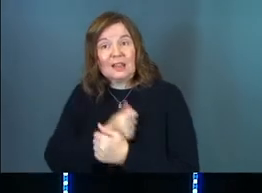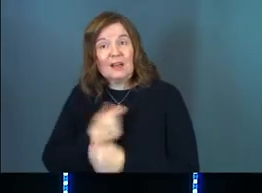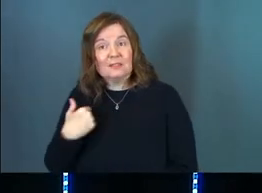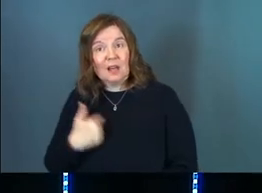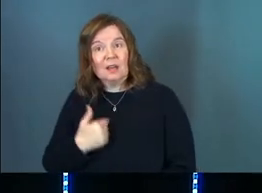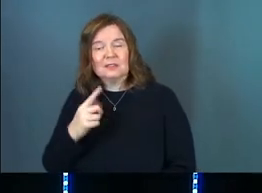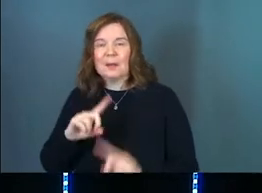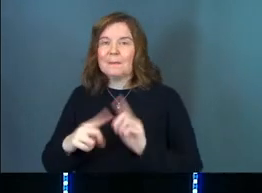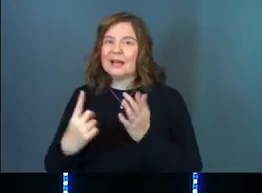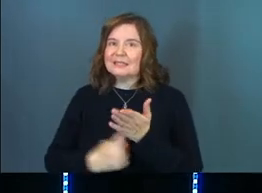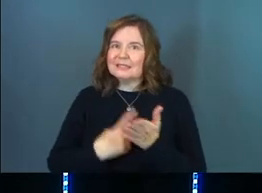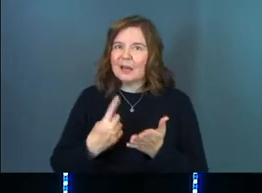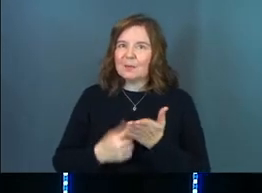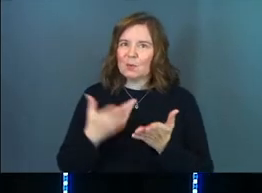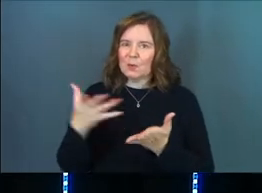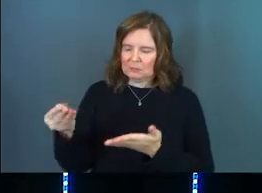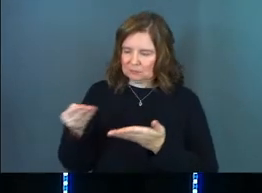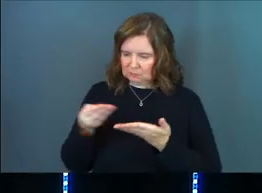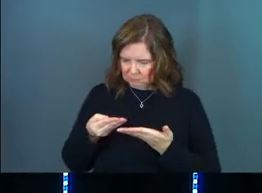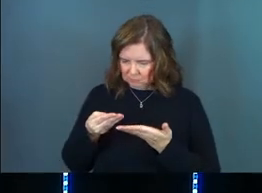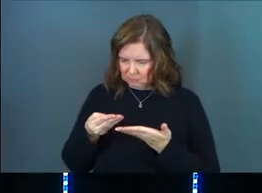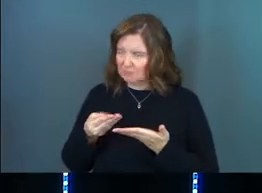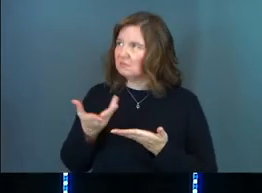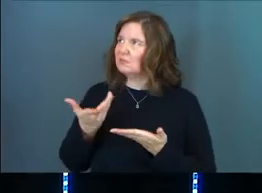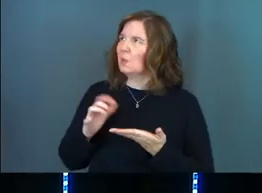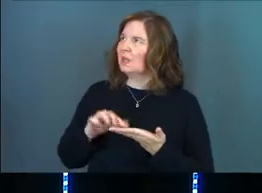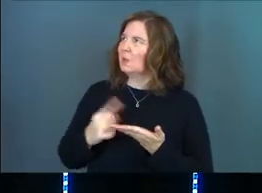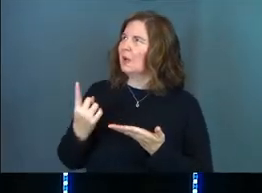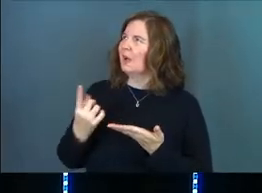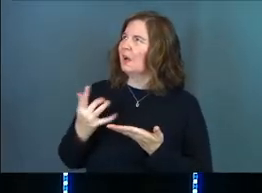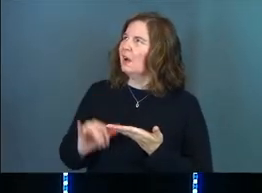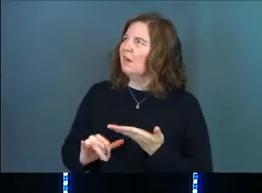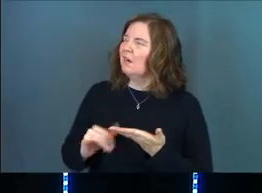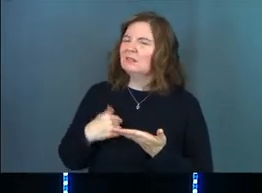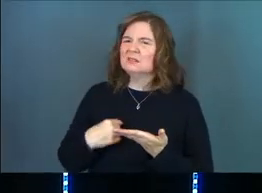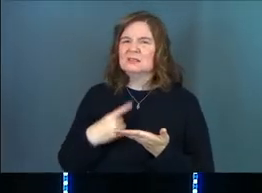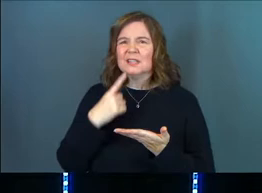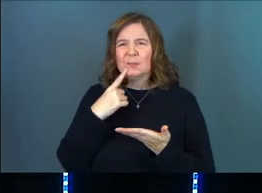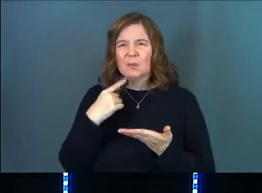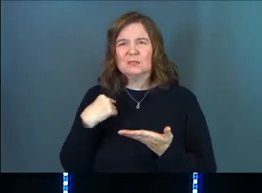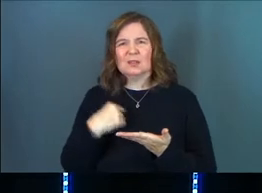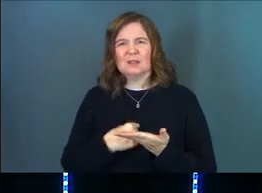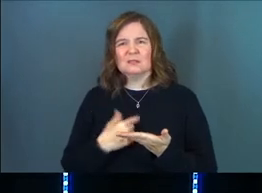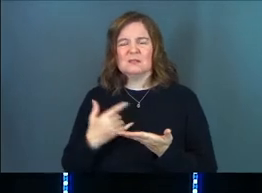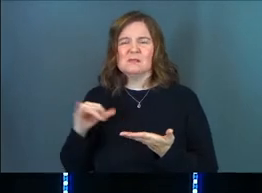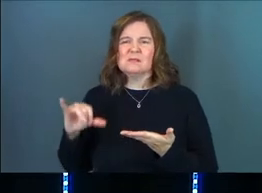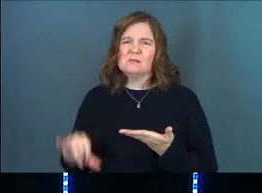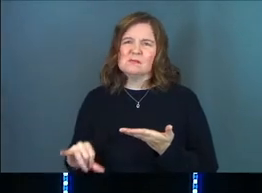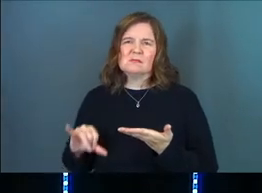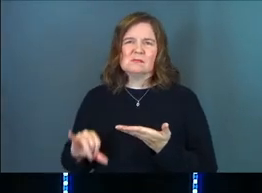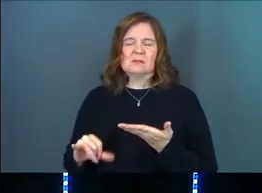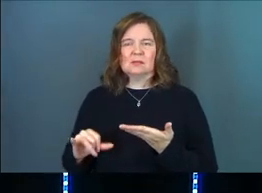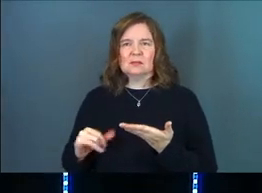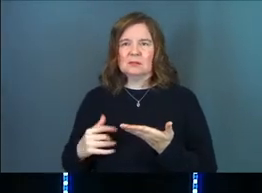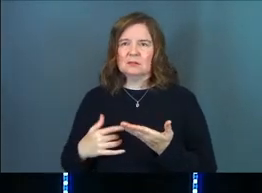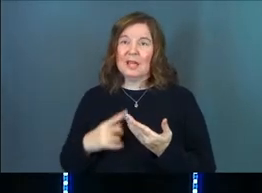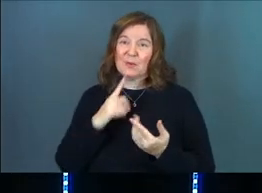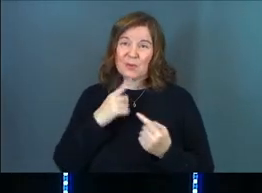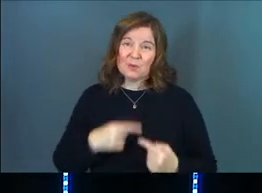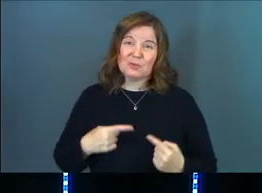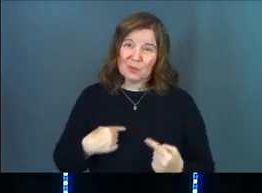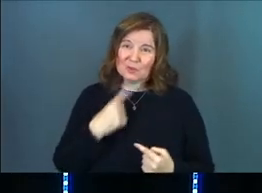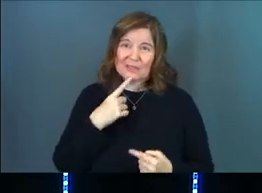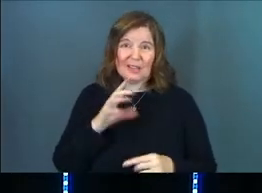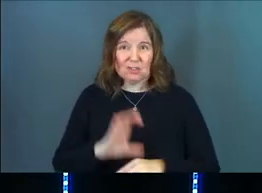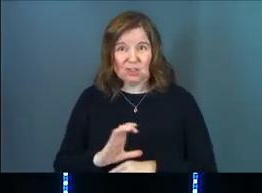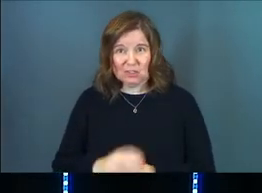loves us. But sometimes we don't get the outcome that we wanted. Sometimes God disappoints us. Oh, we struggle to say